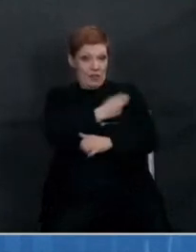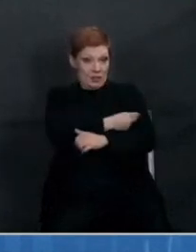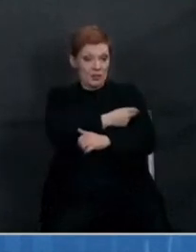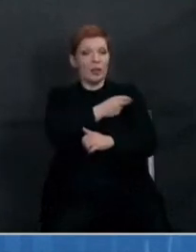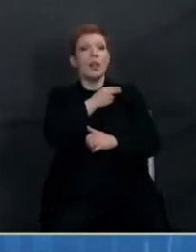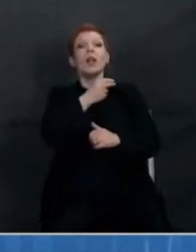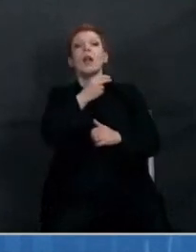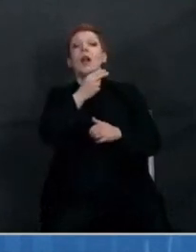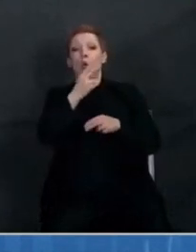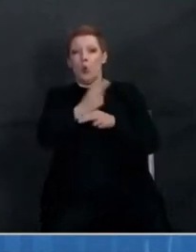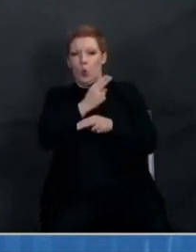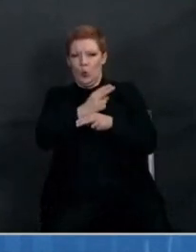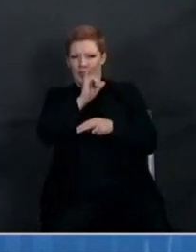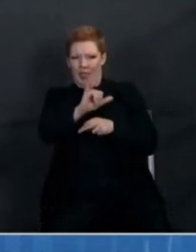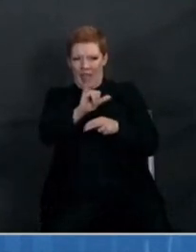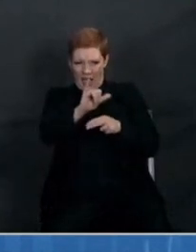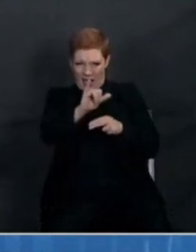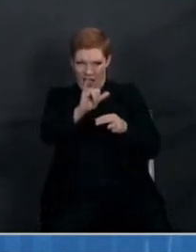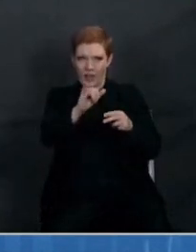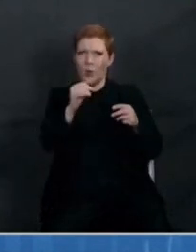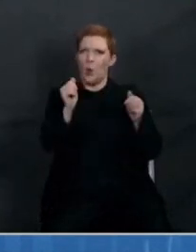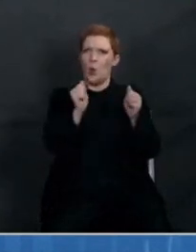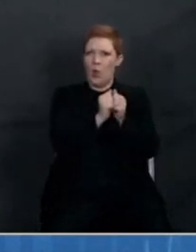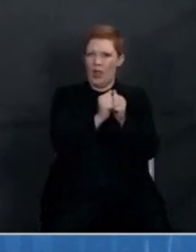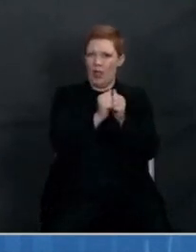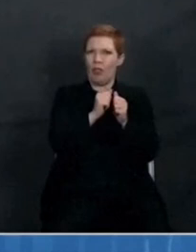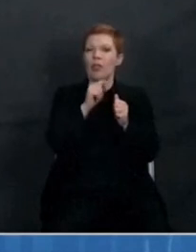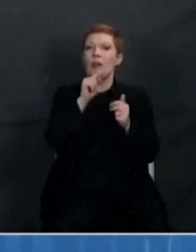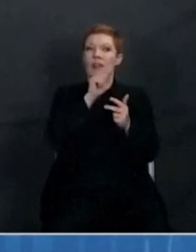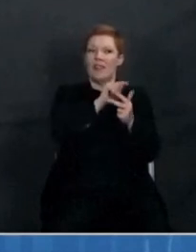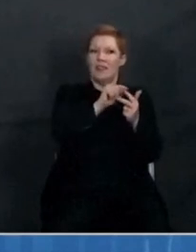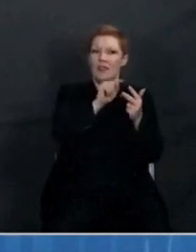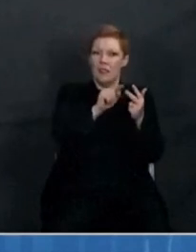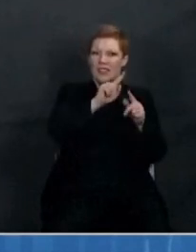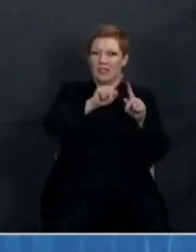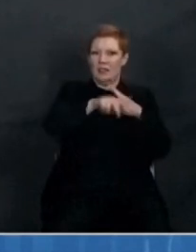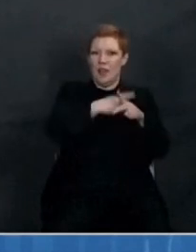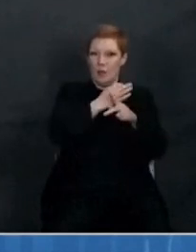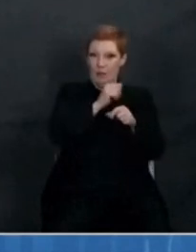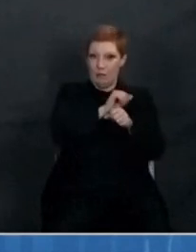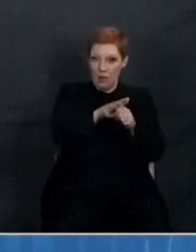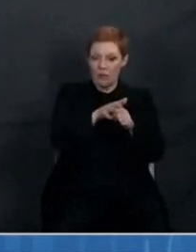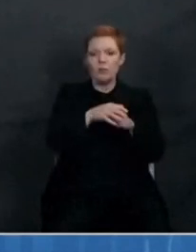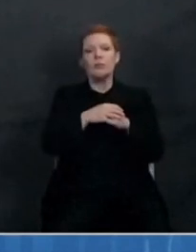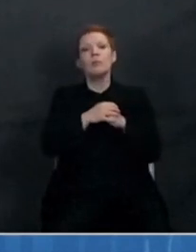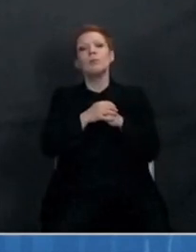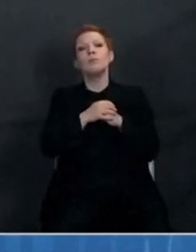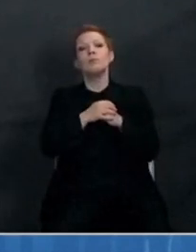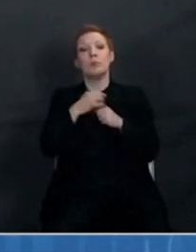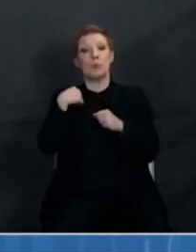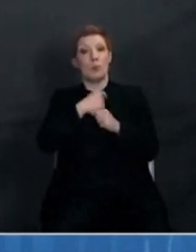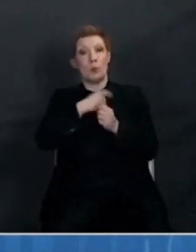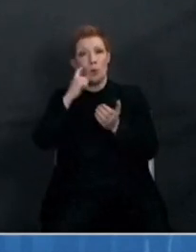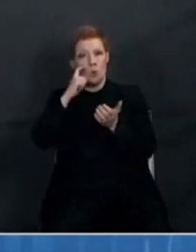against the variants. What became clear is that with regard to the variant, namely